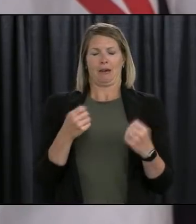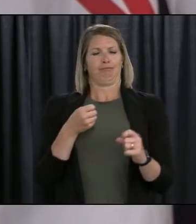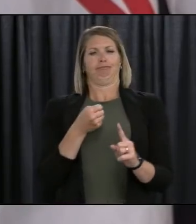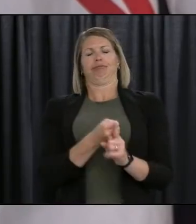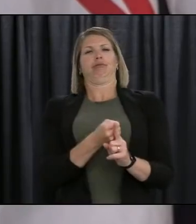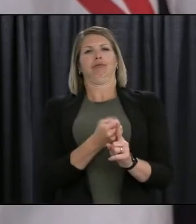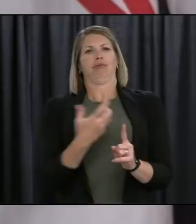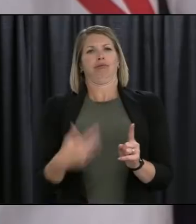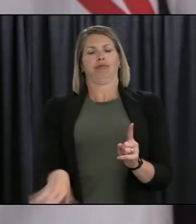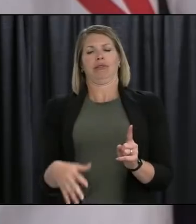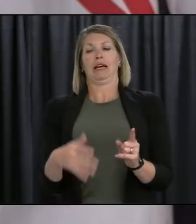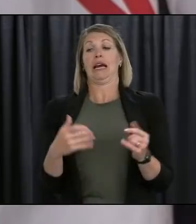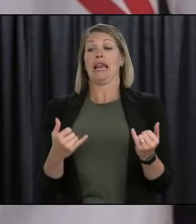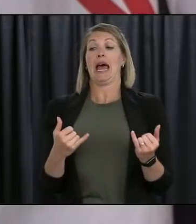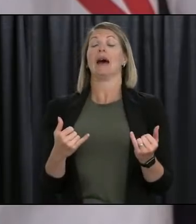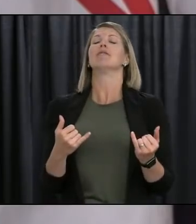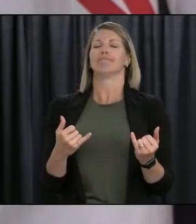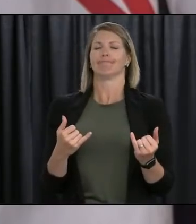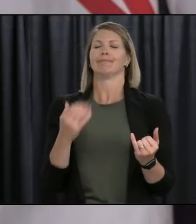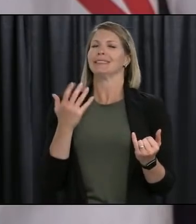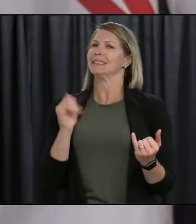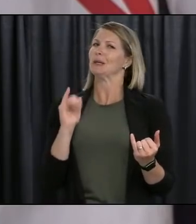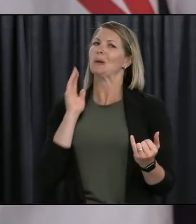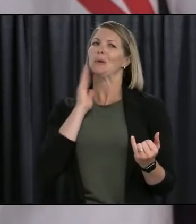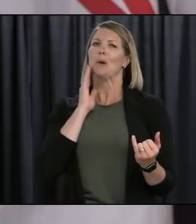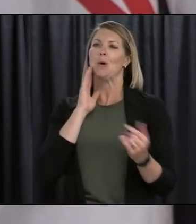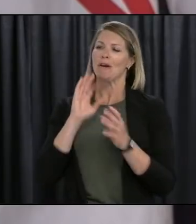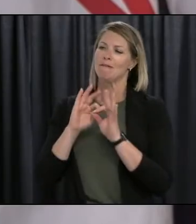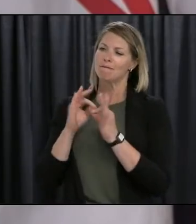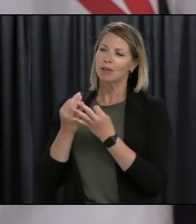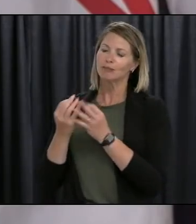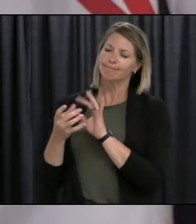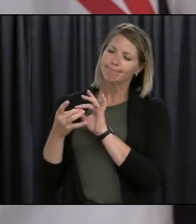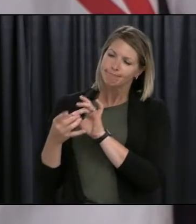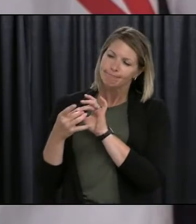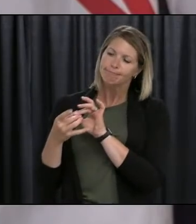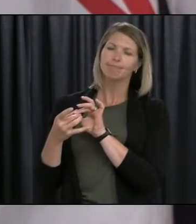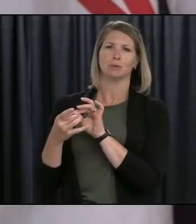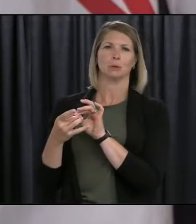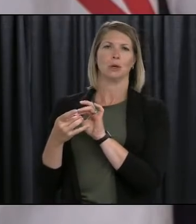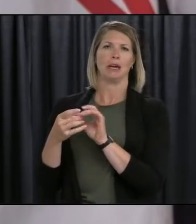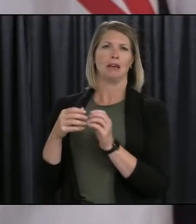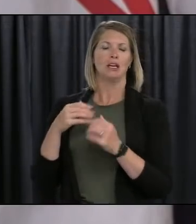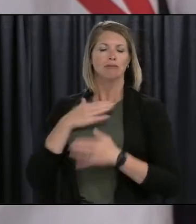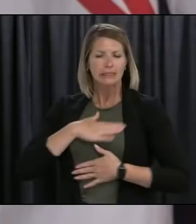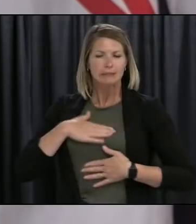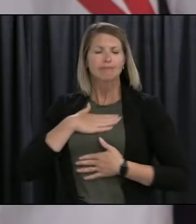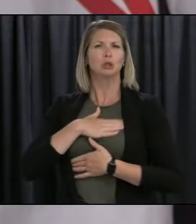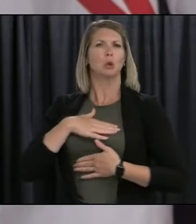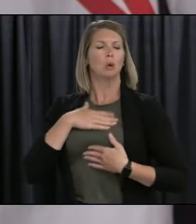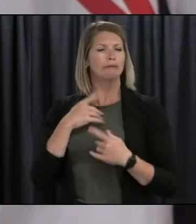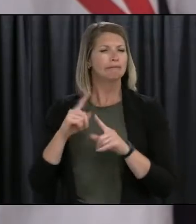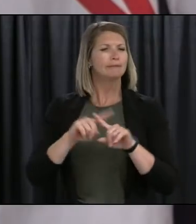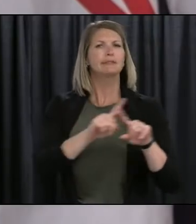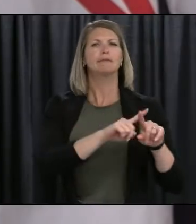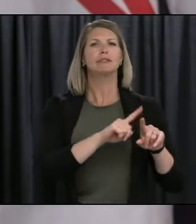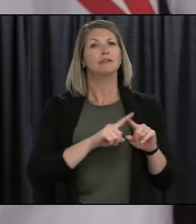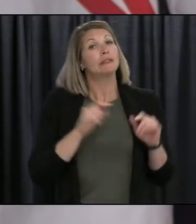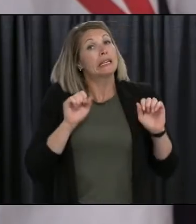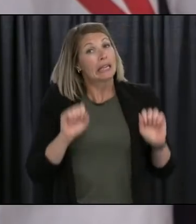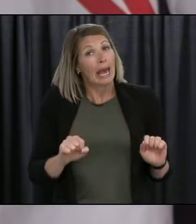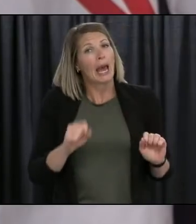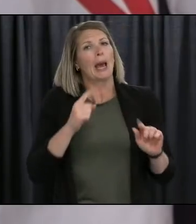old. That is spending quality time with loved ones and friends and doing things we enjoy in a safe and responsible